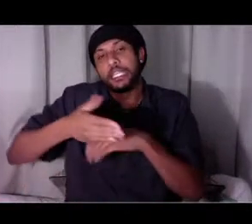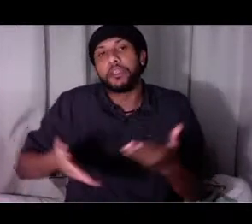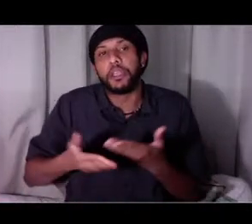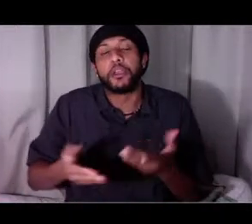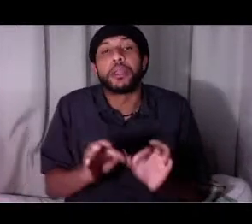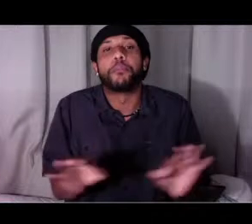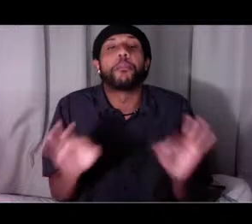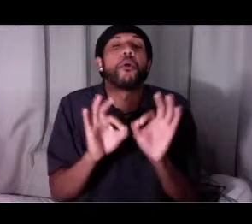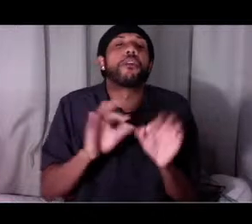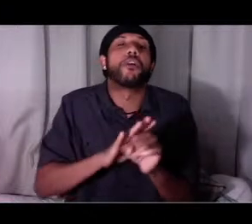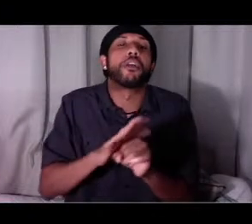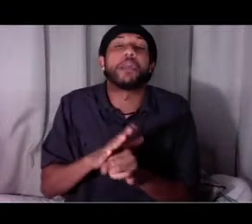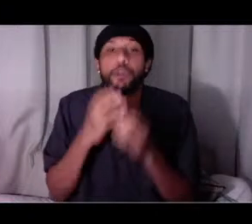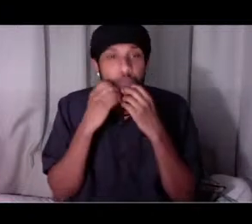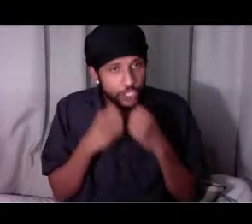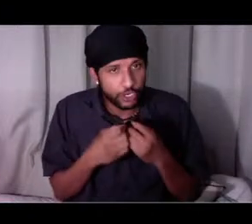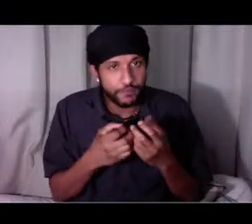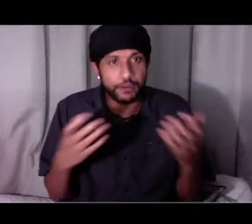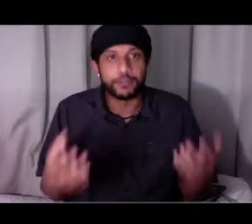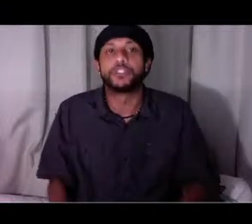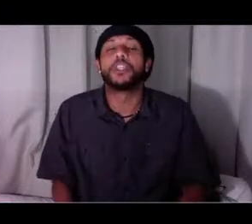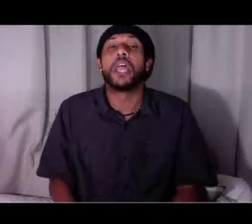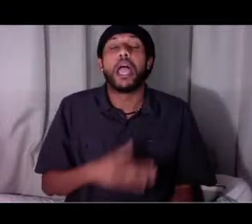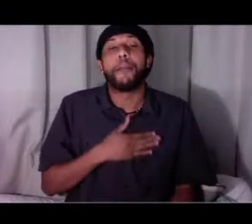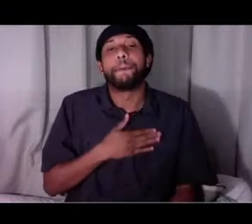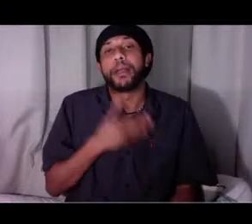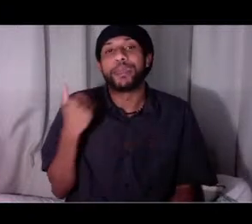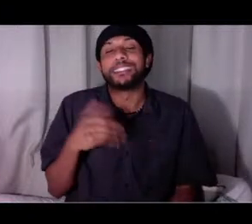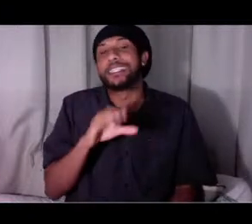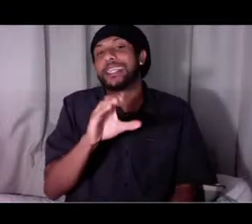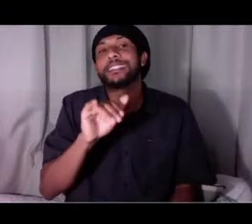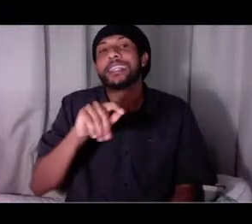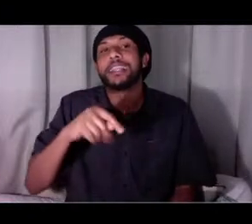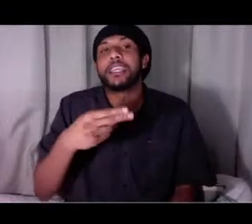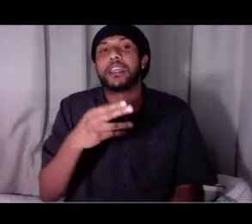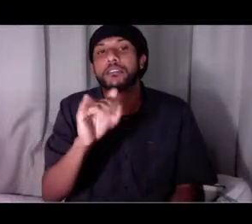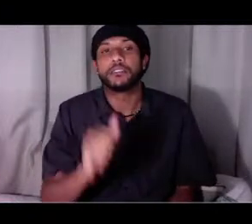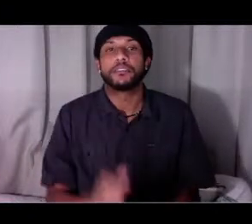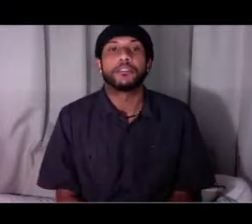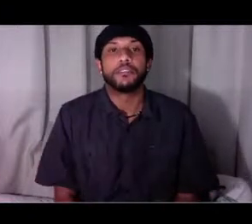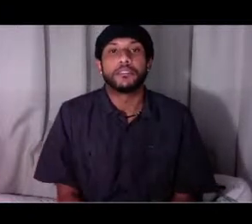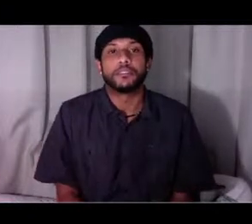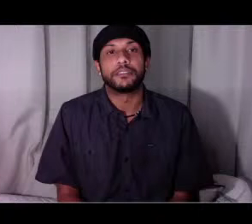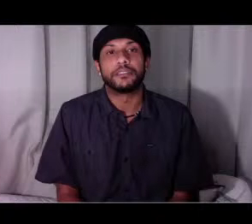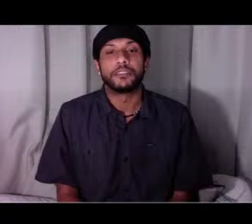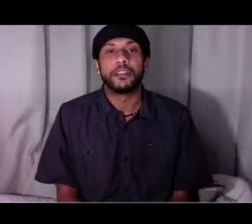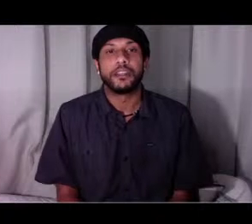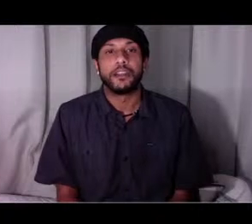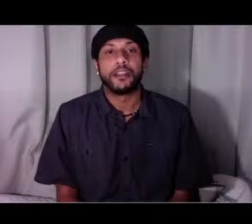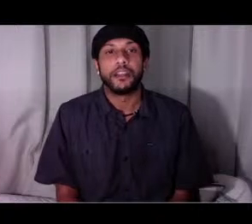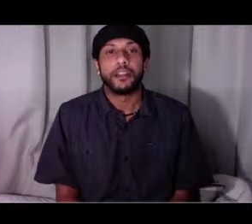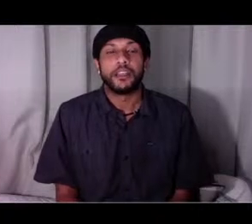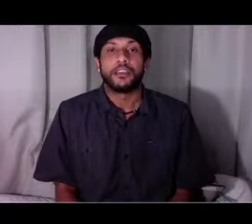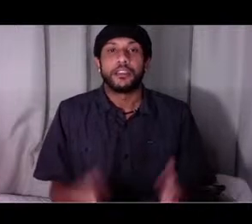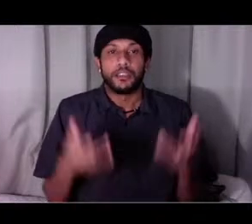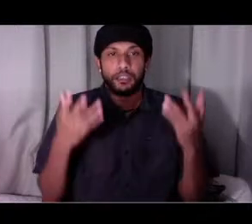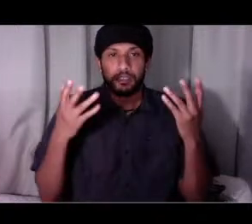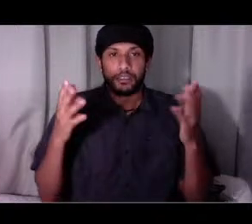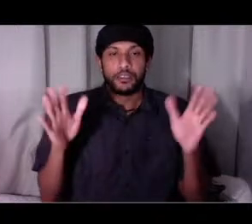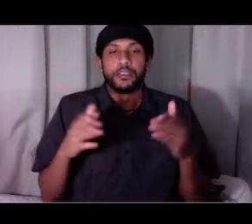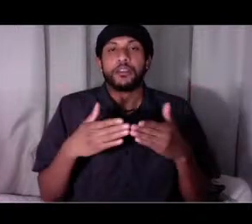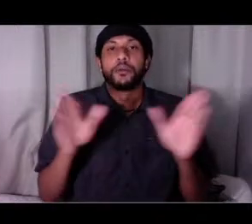site and we appreciate her very much my best Cynthia Rizo and that concludes